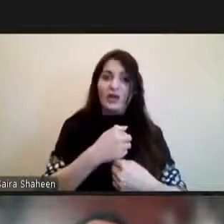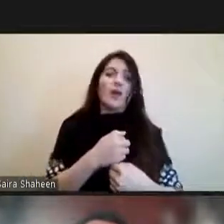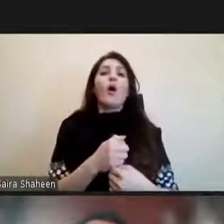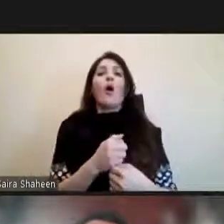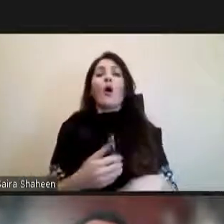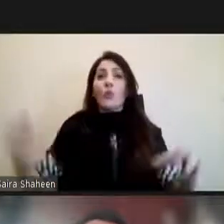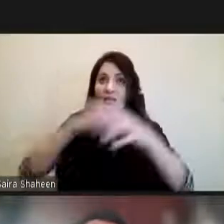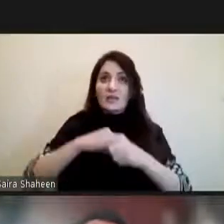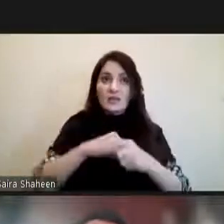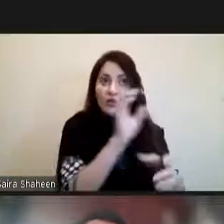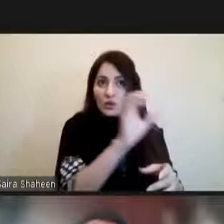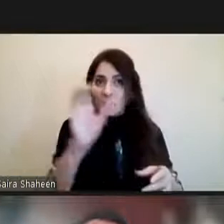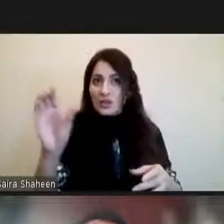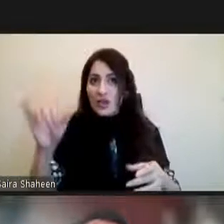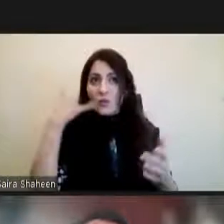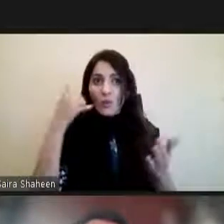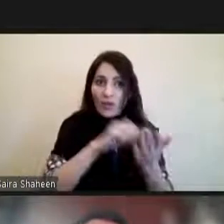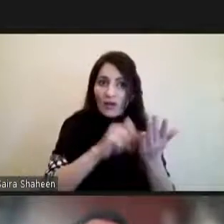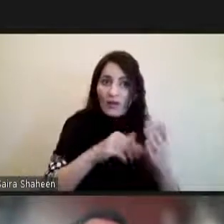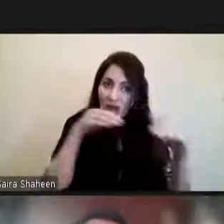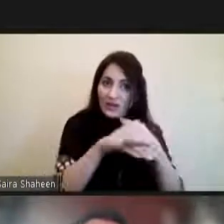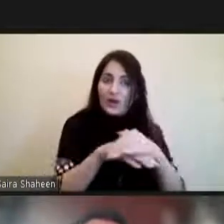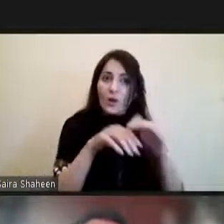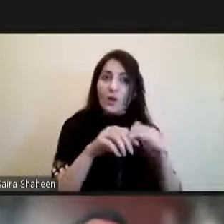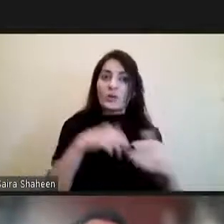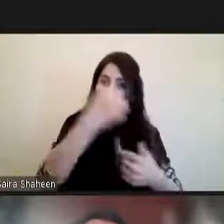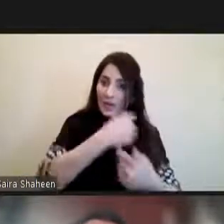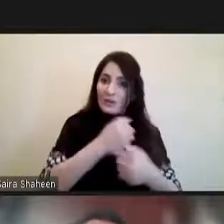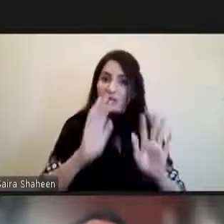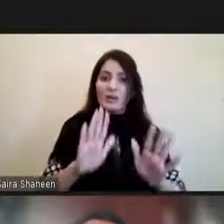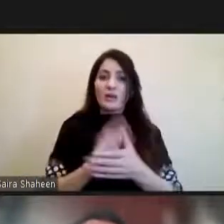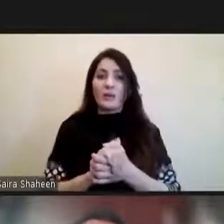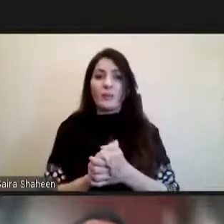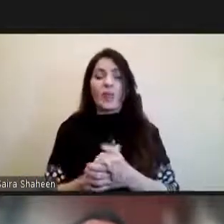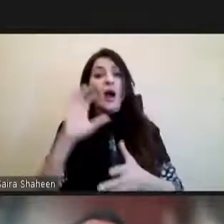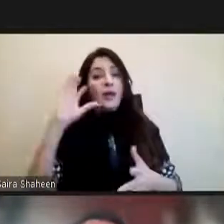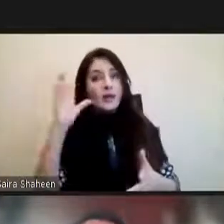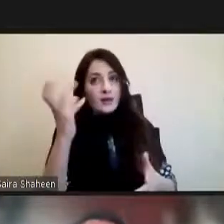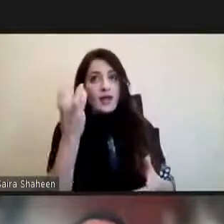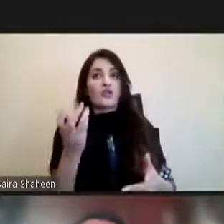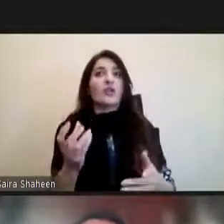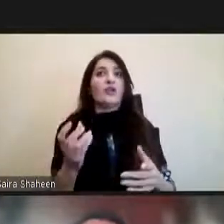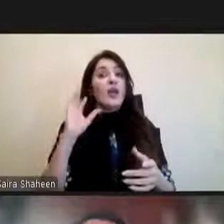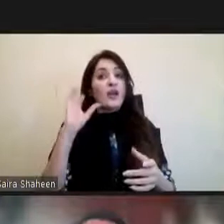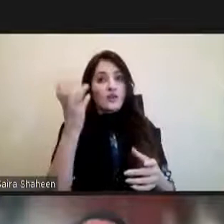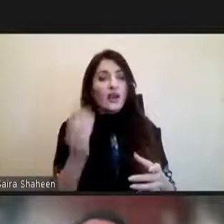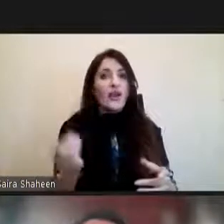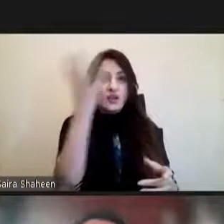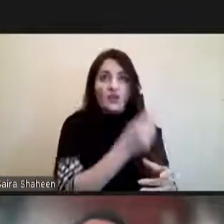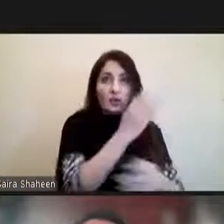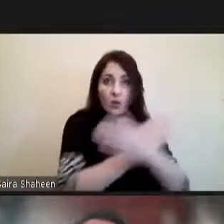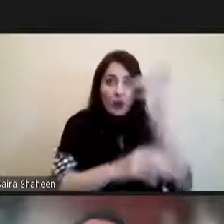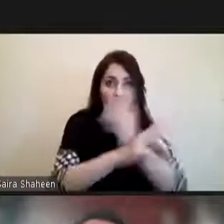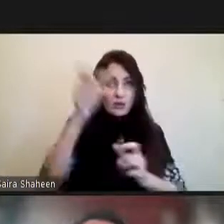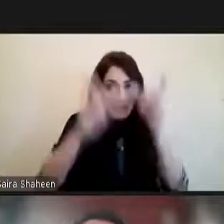features. Last year, on the International Day of Persons with Disabilities in December, we also launched